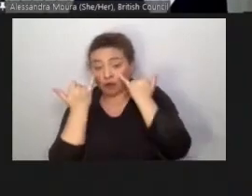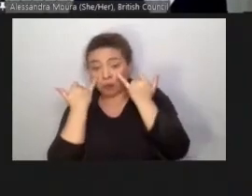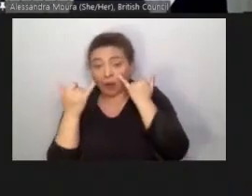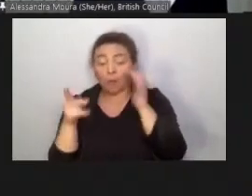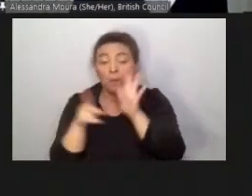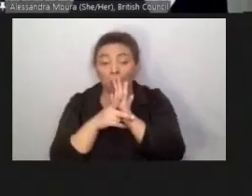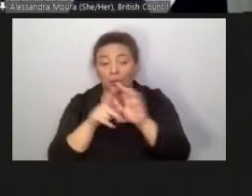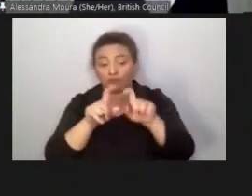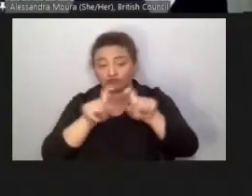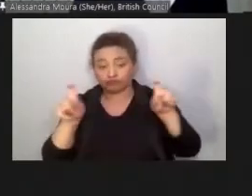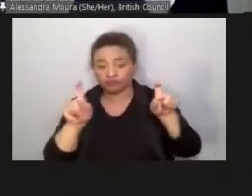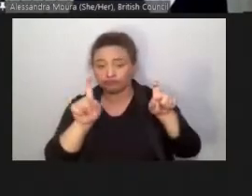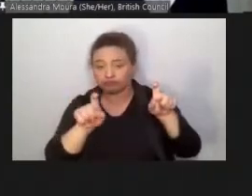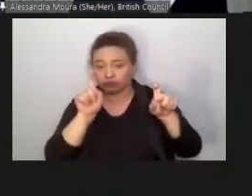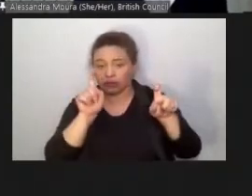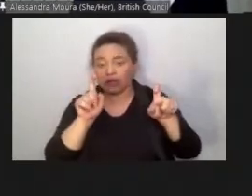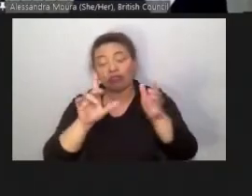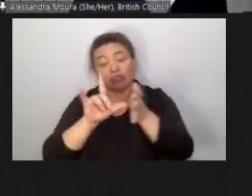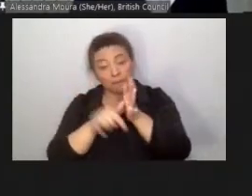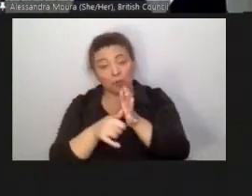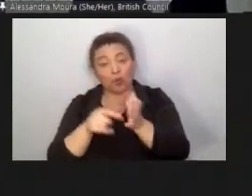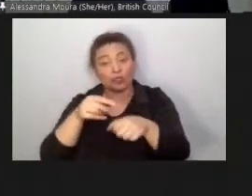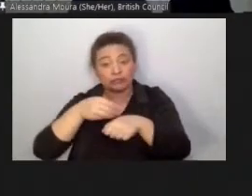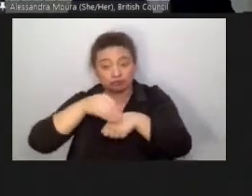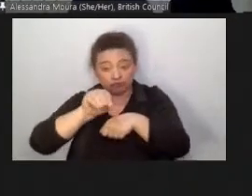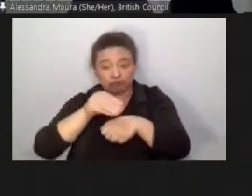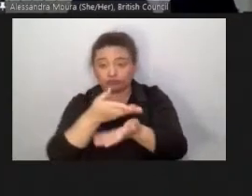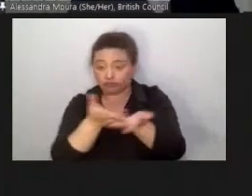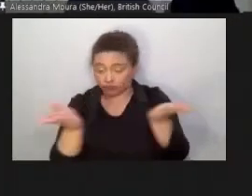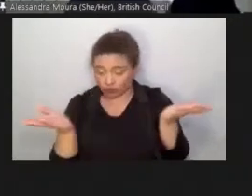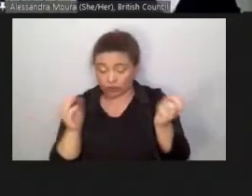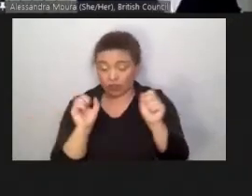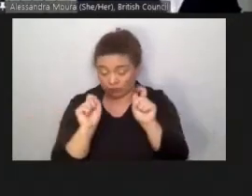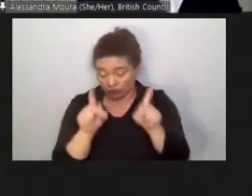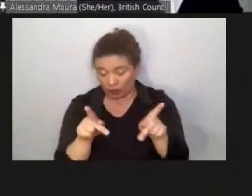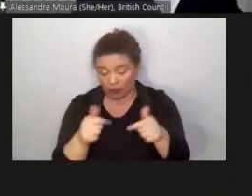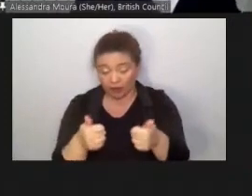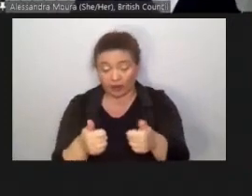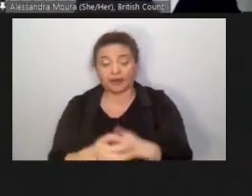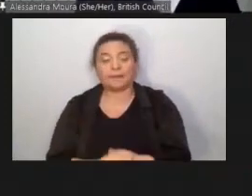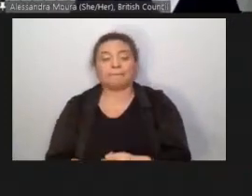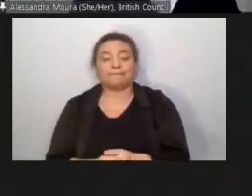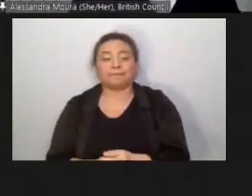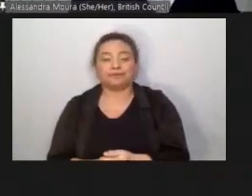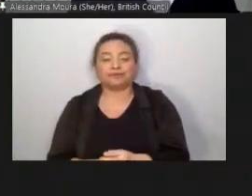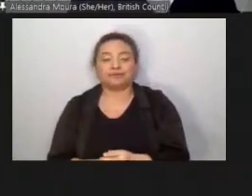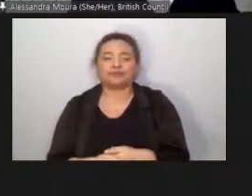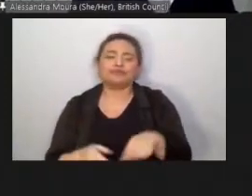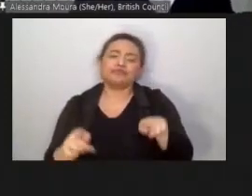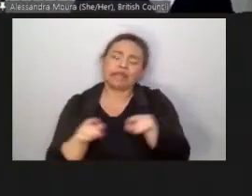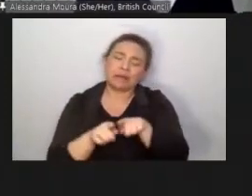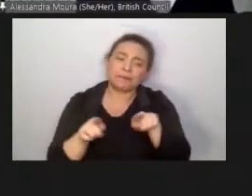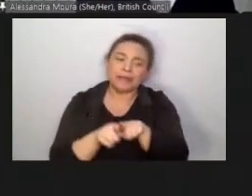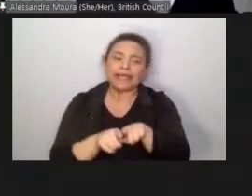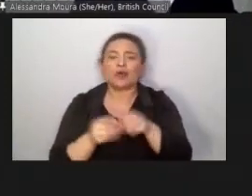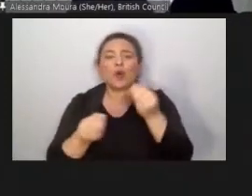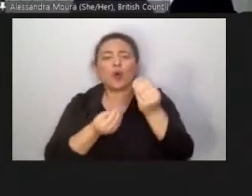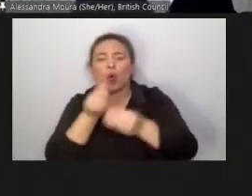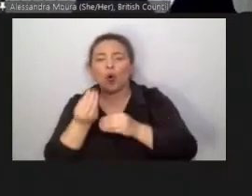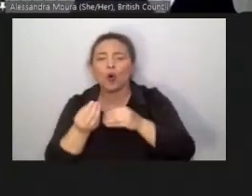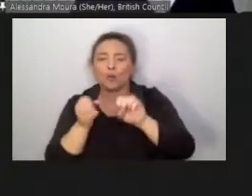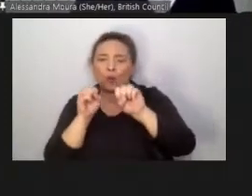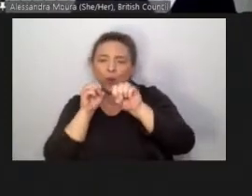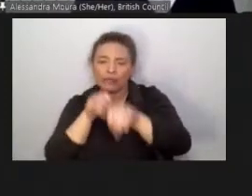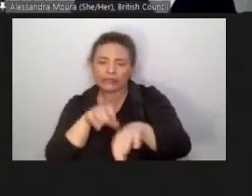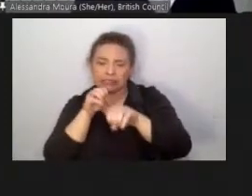later about Teaching for Success. So you can download more information about this. These are the professional practices that